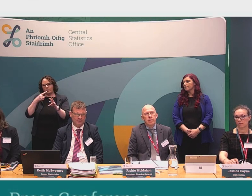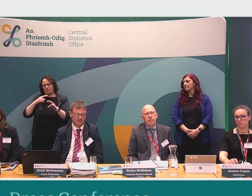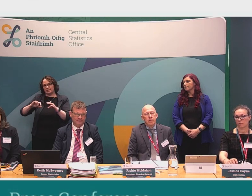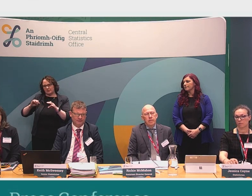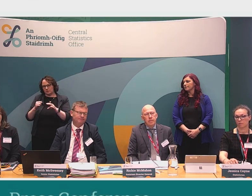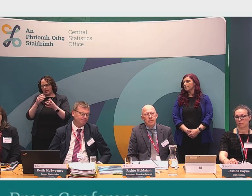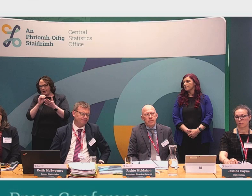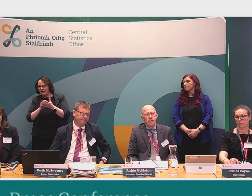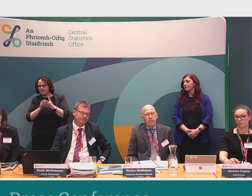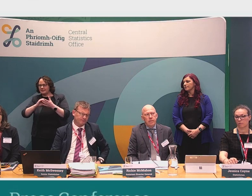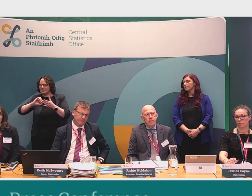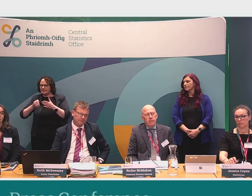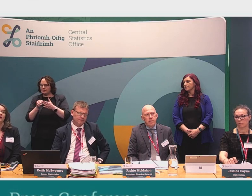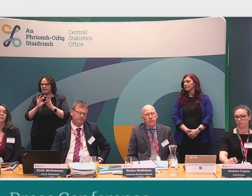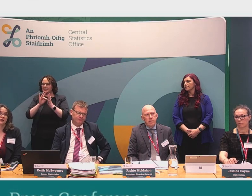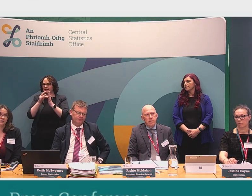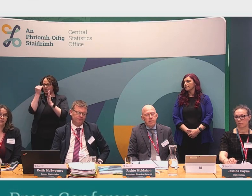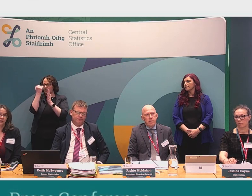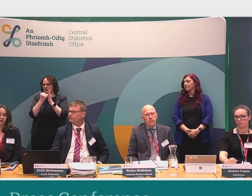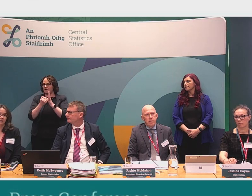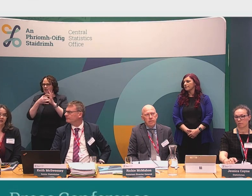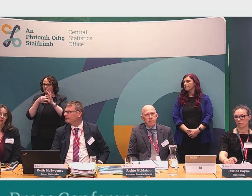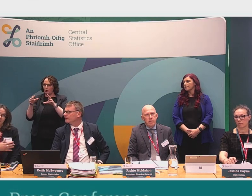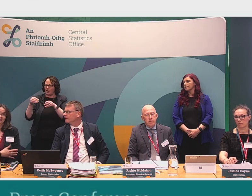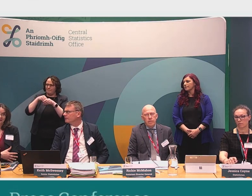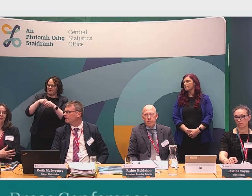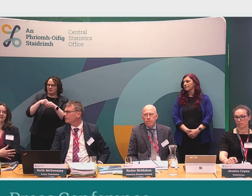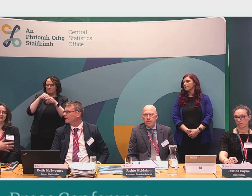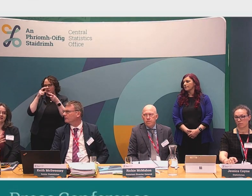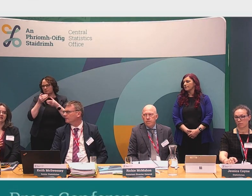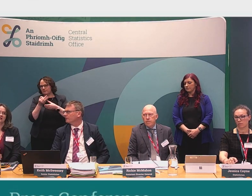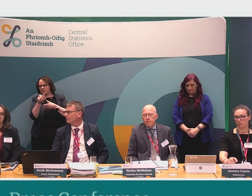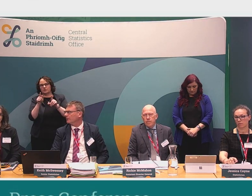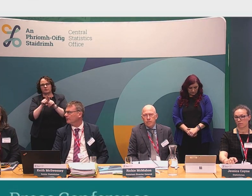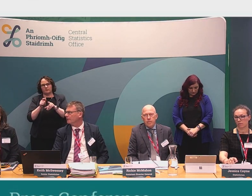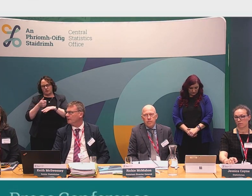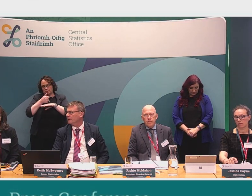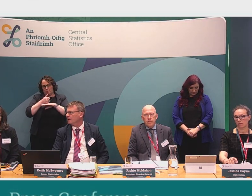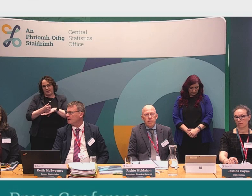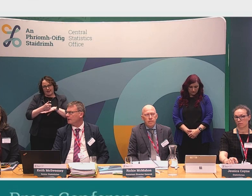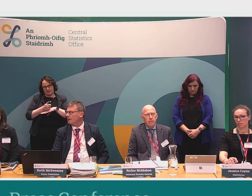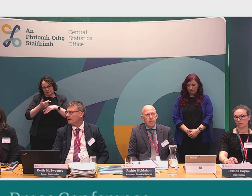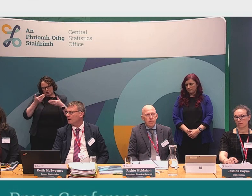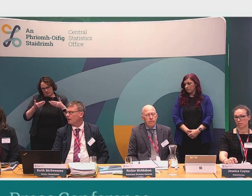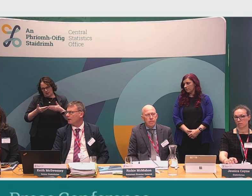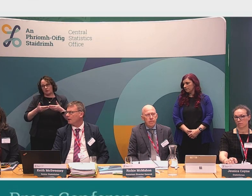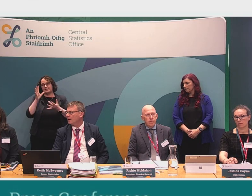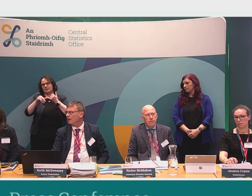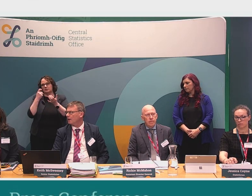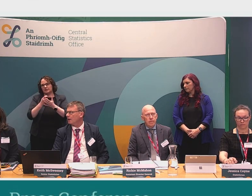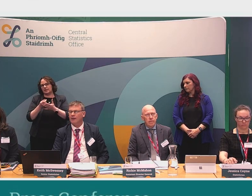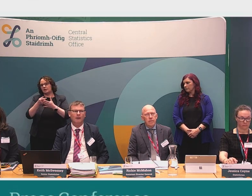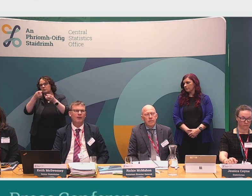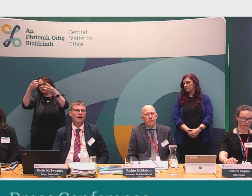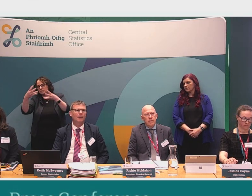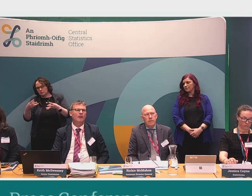to try and maintain some of those key elements so that we'll be able to compare from this new baseline to the next information again. But we have come a long way from